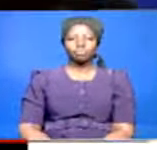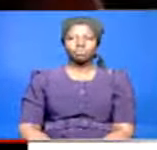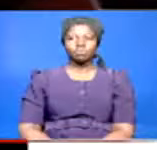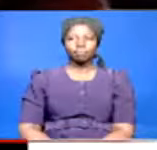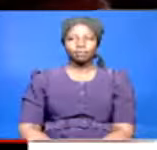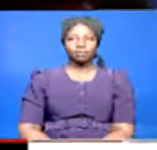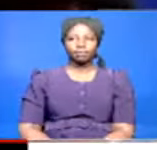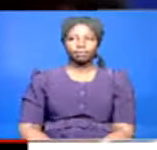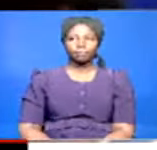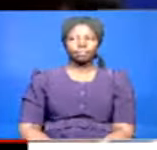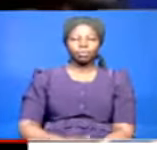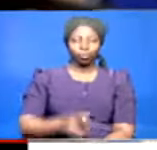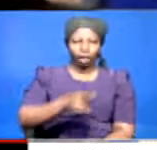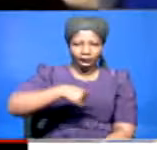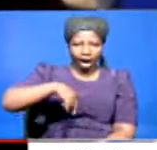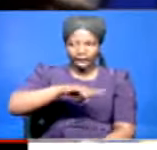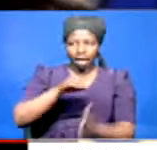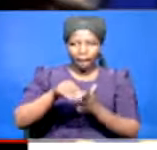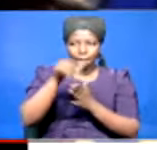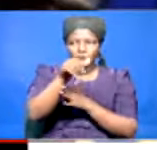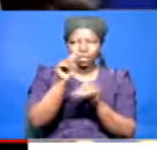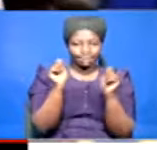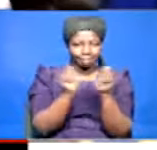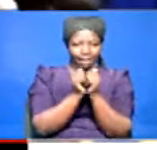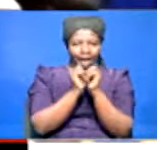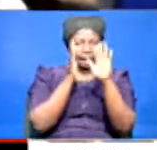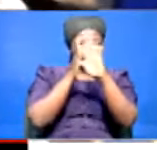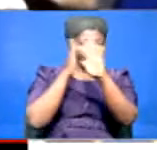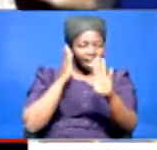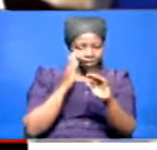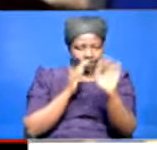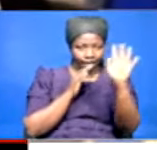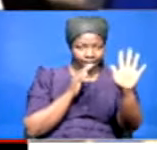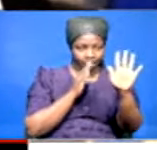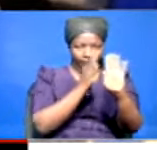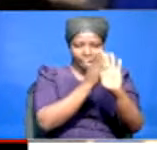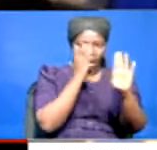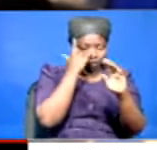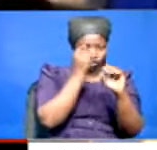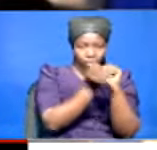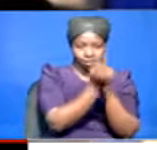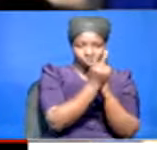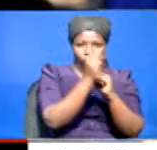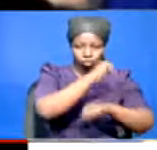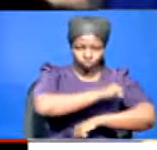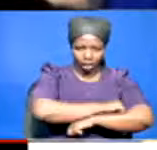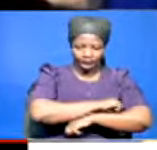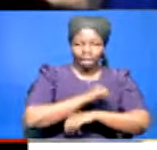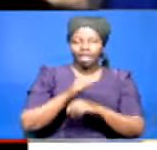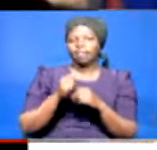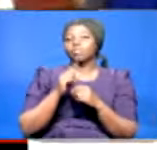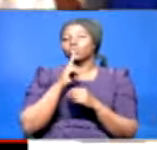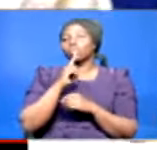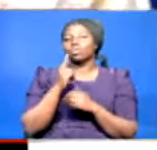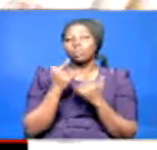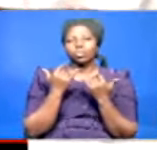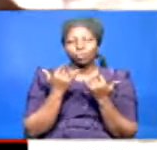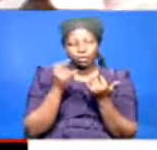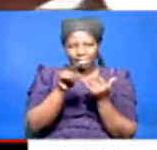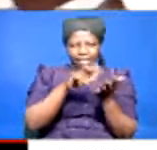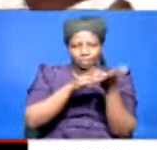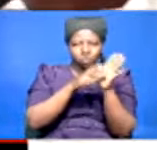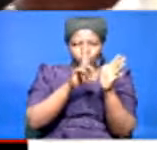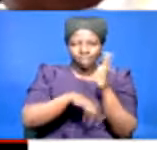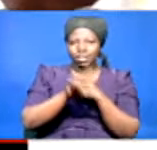Menunua basi kumi, basi tano ni za secondary schools, na kwa hivyo ni kusema,